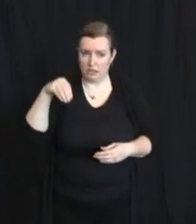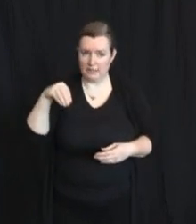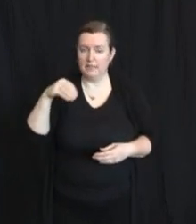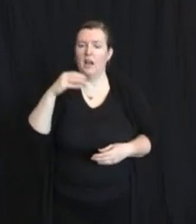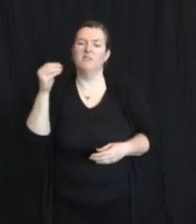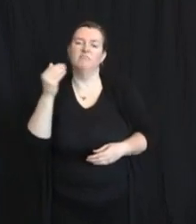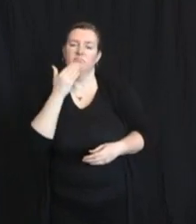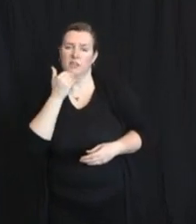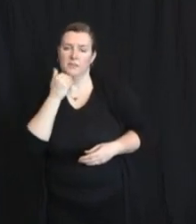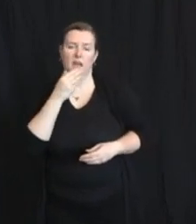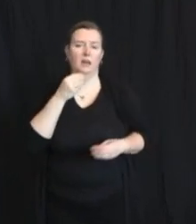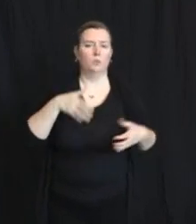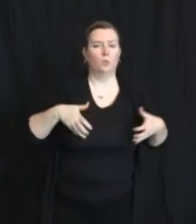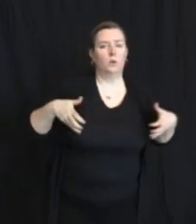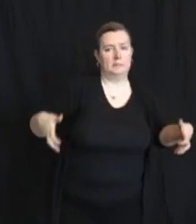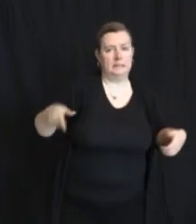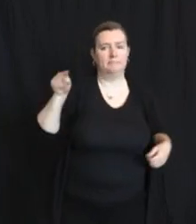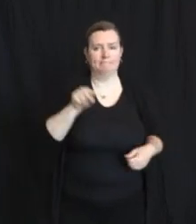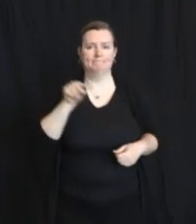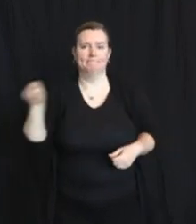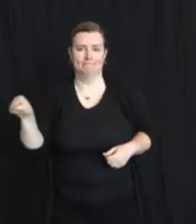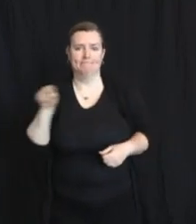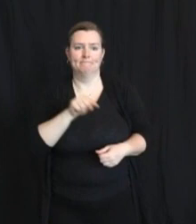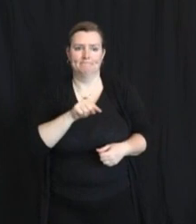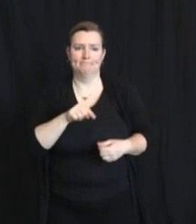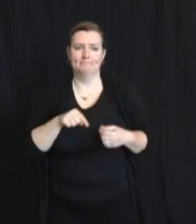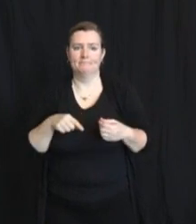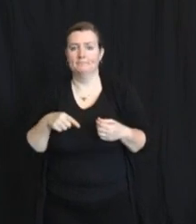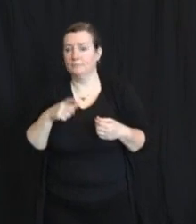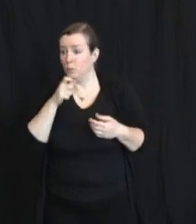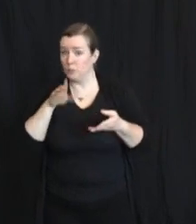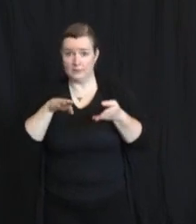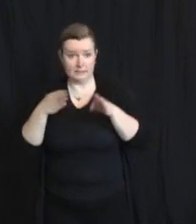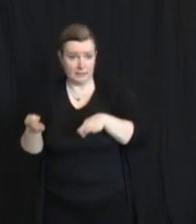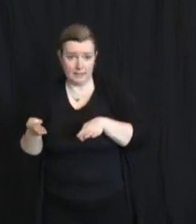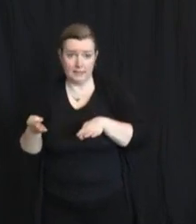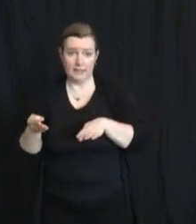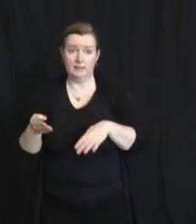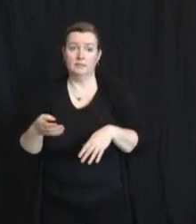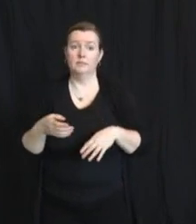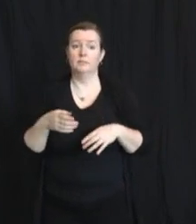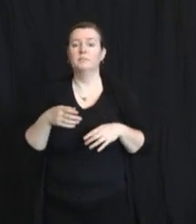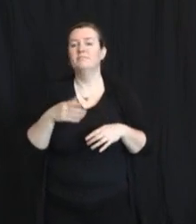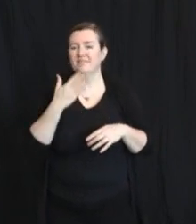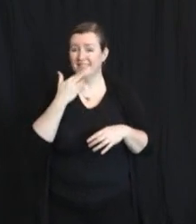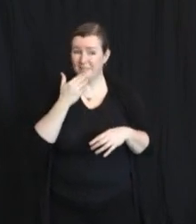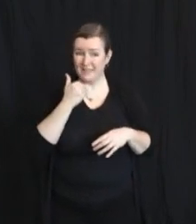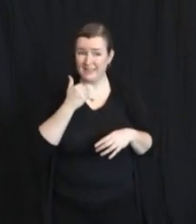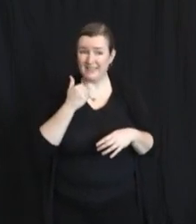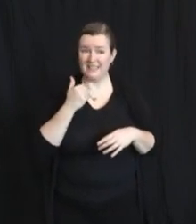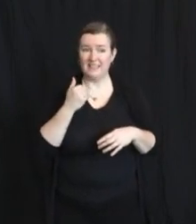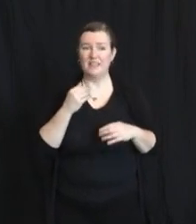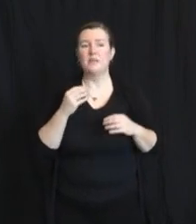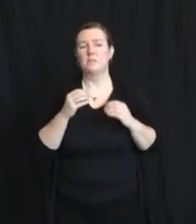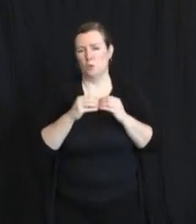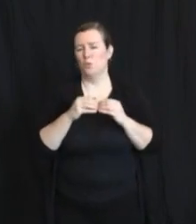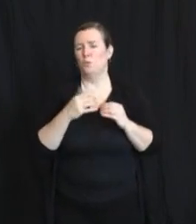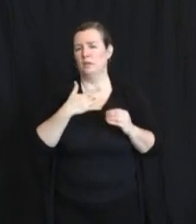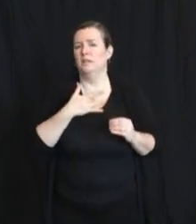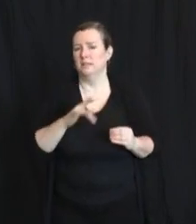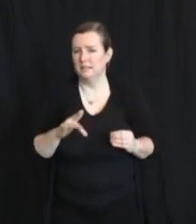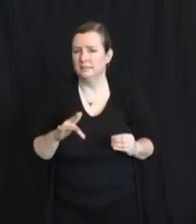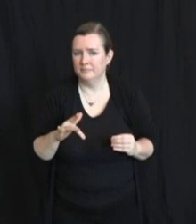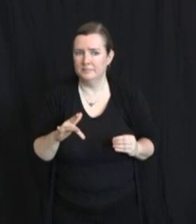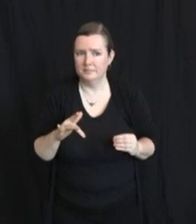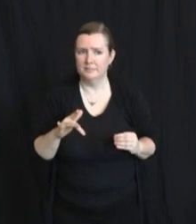33.8%. Of the patients who died, those with diabetes were more likely to have received